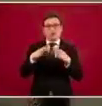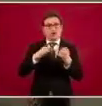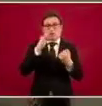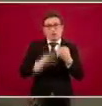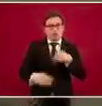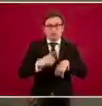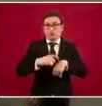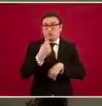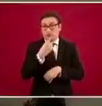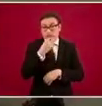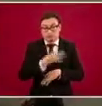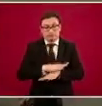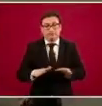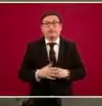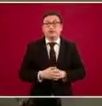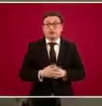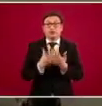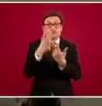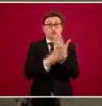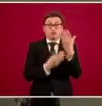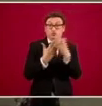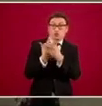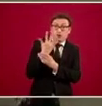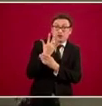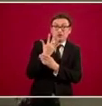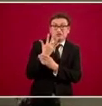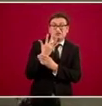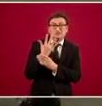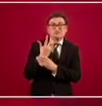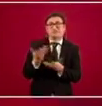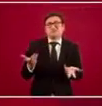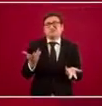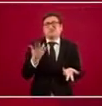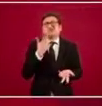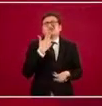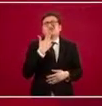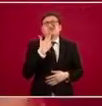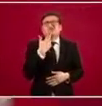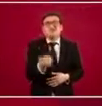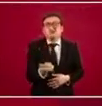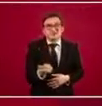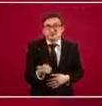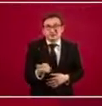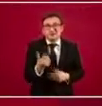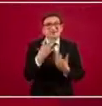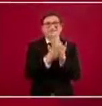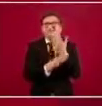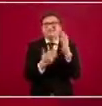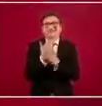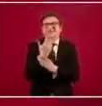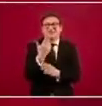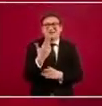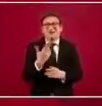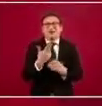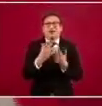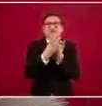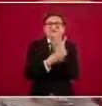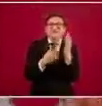stop washing their hands. They don't keep their safe distance, so it's not